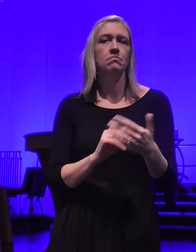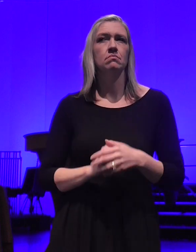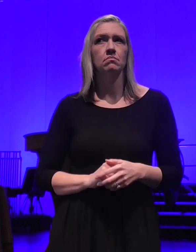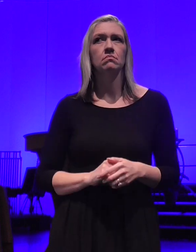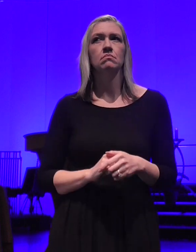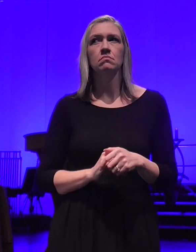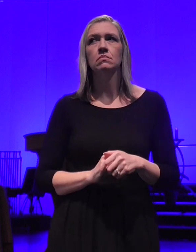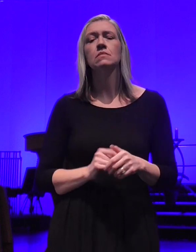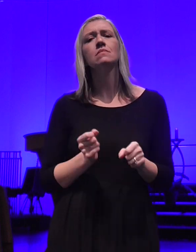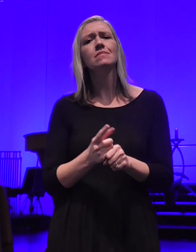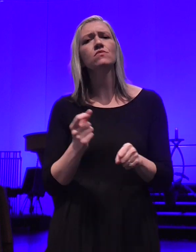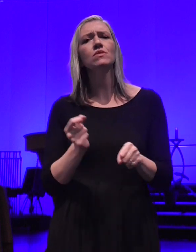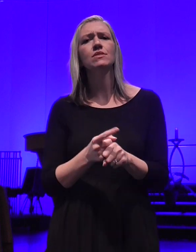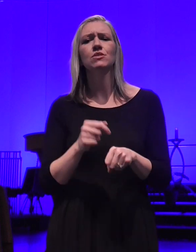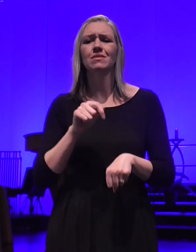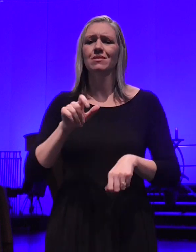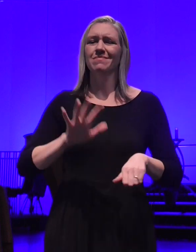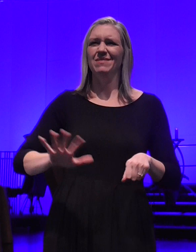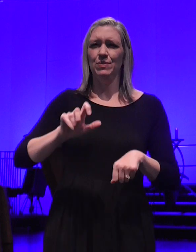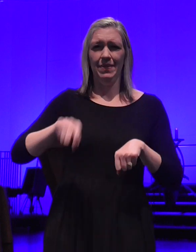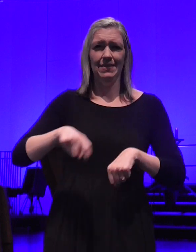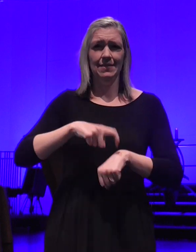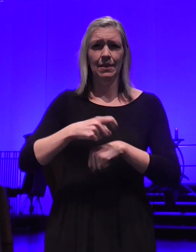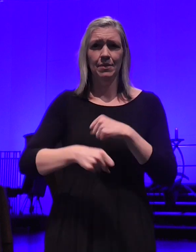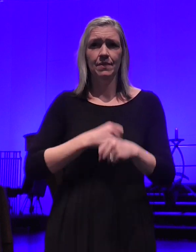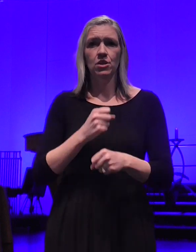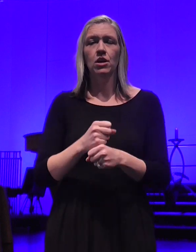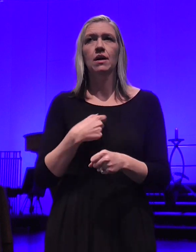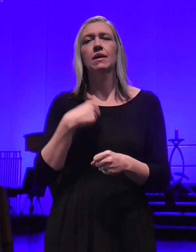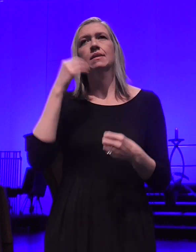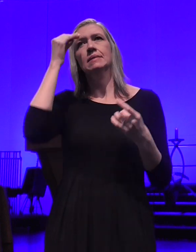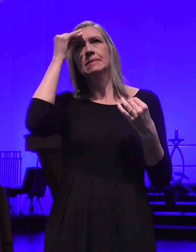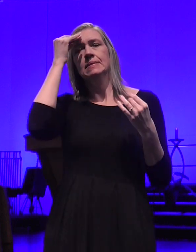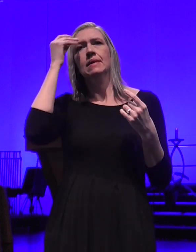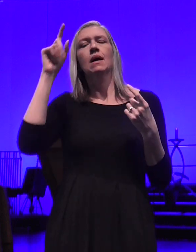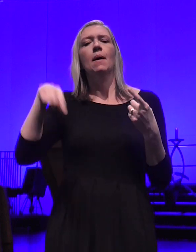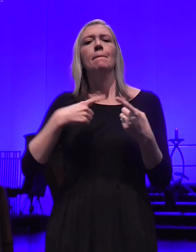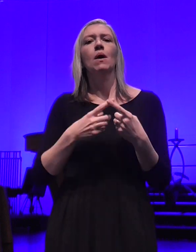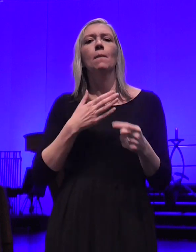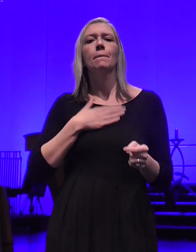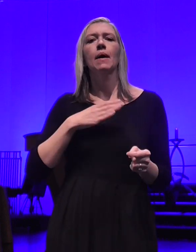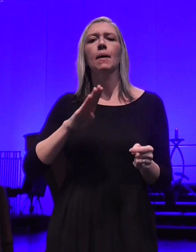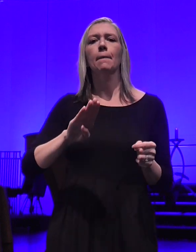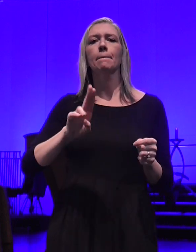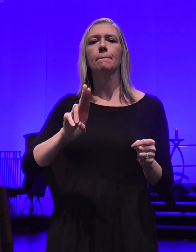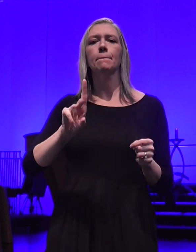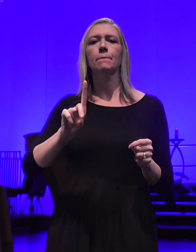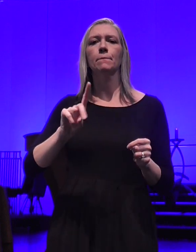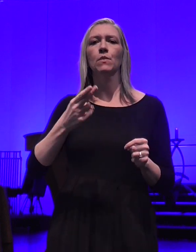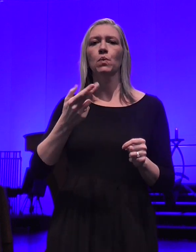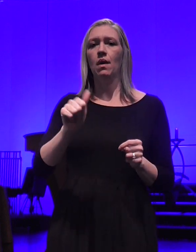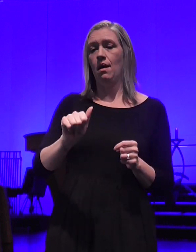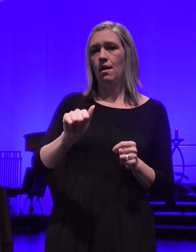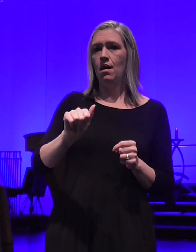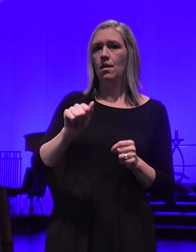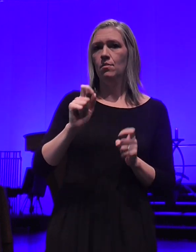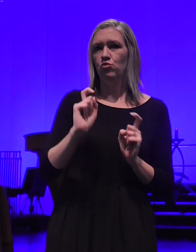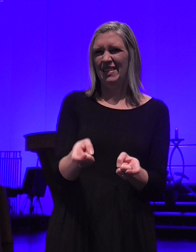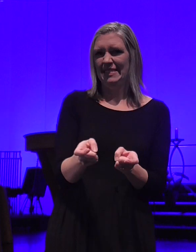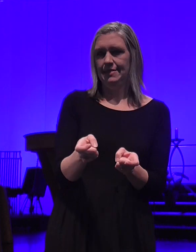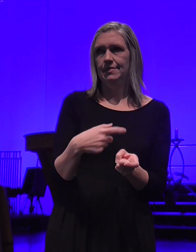Every year, right at this time, I start thinking about my Buddha's present. I call it my